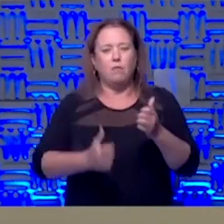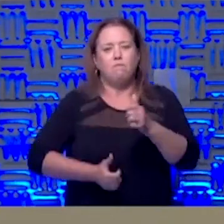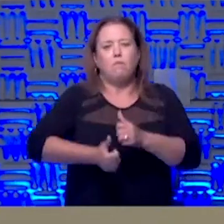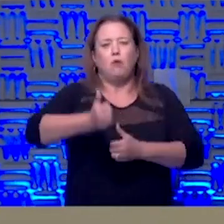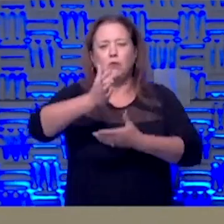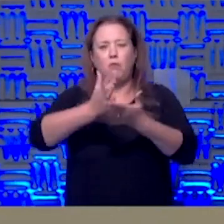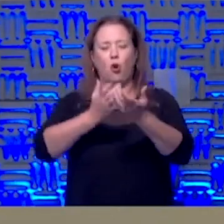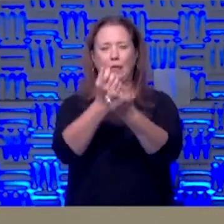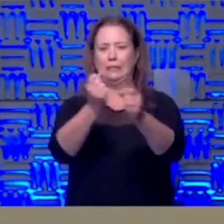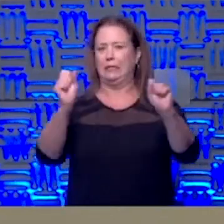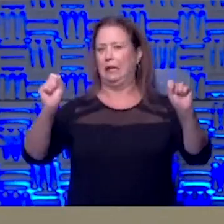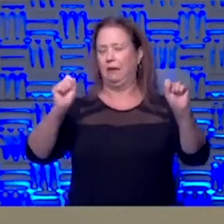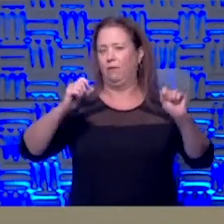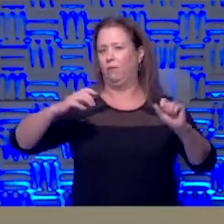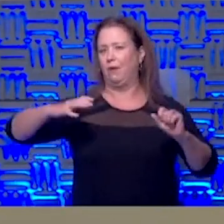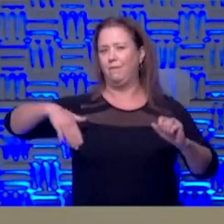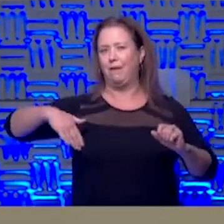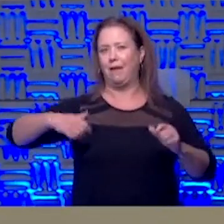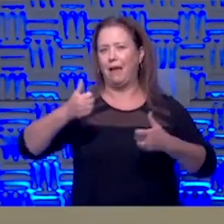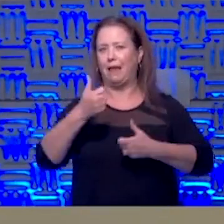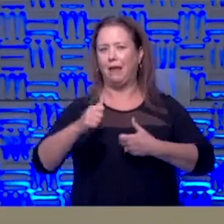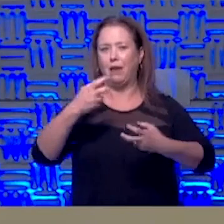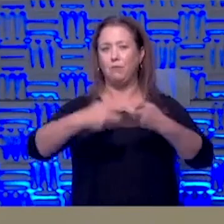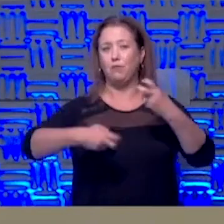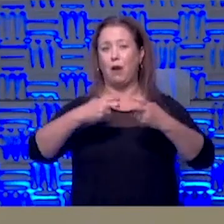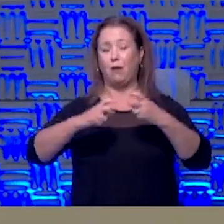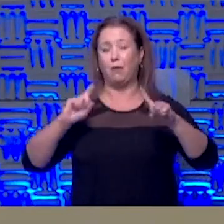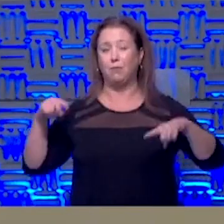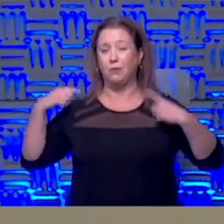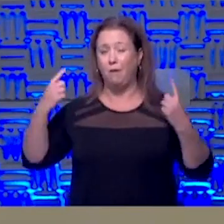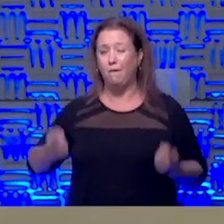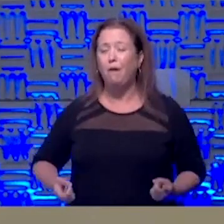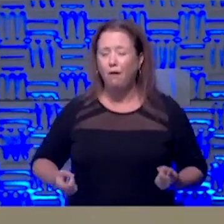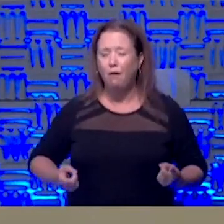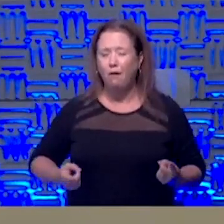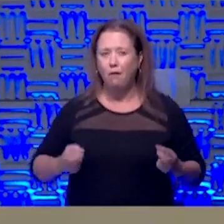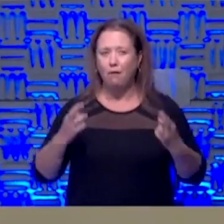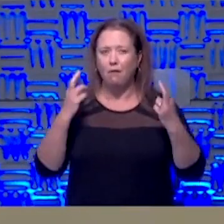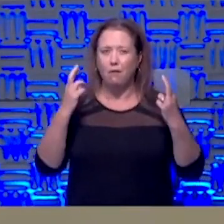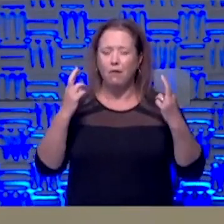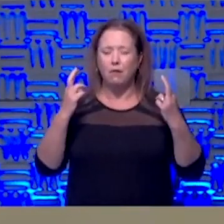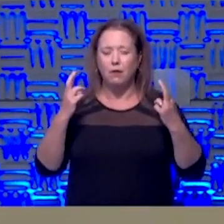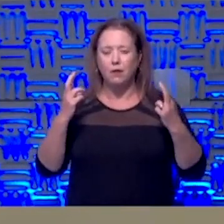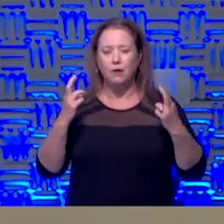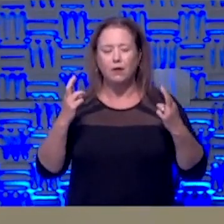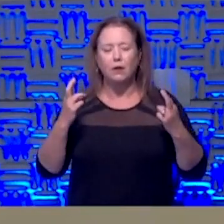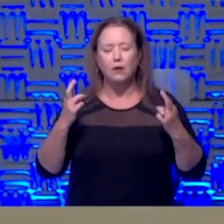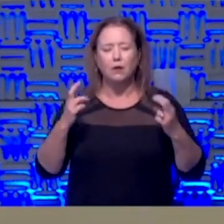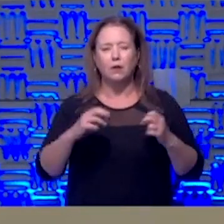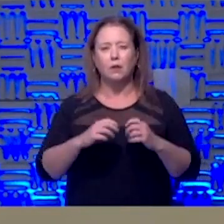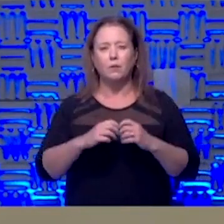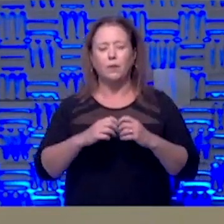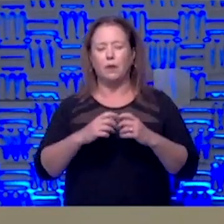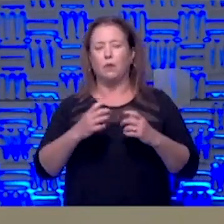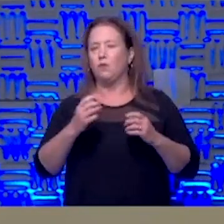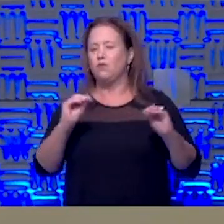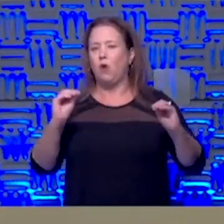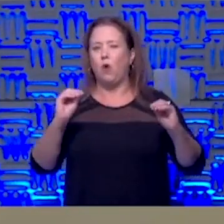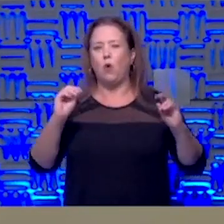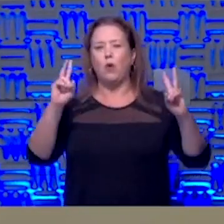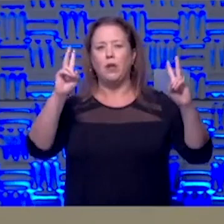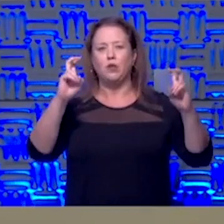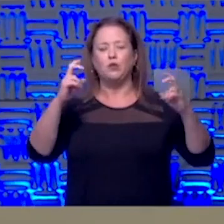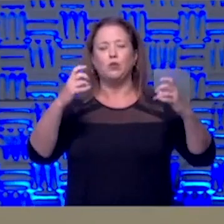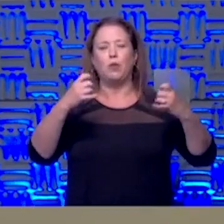haven't had any issues thus far. Knock on wood, with players interacting